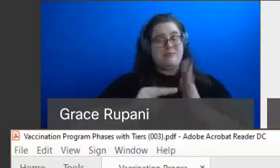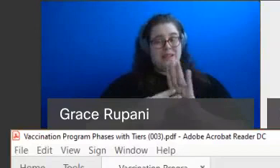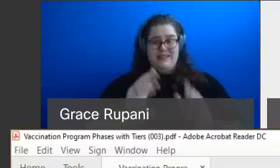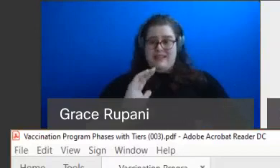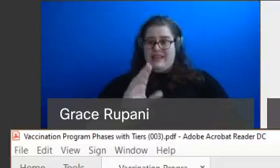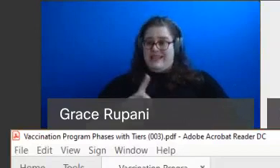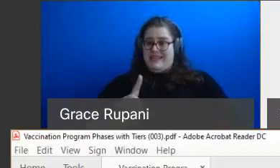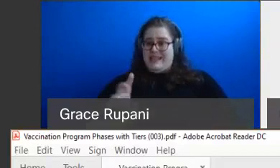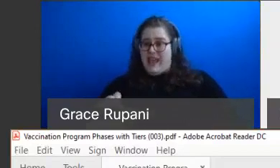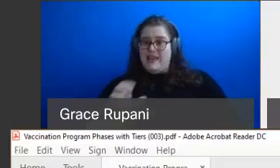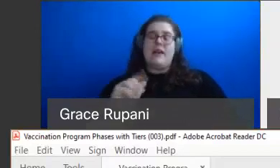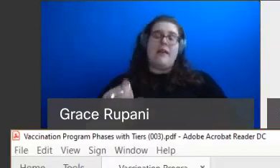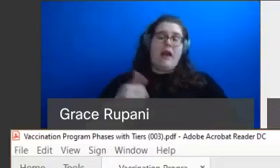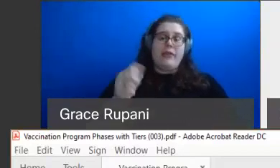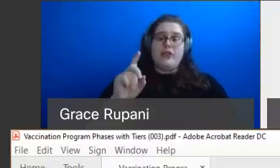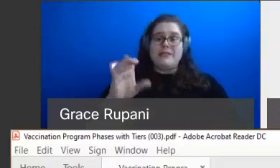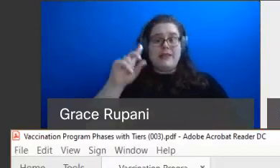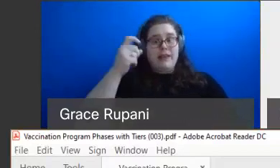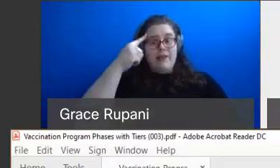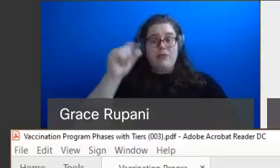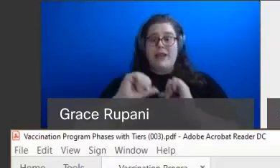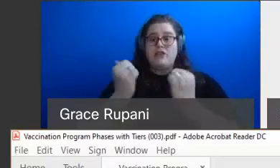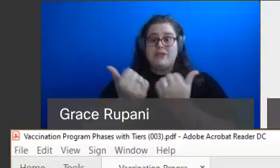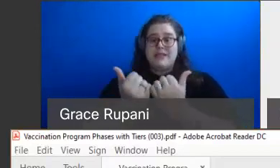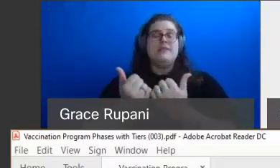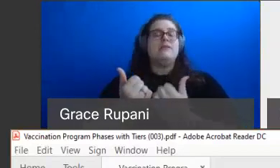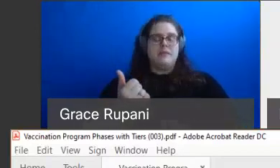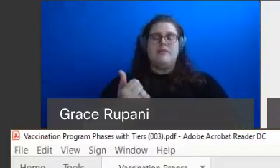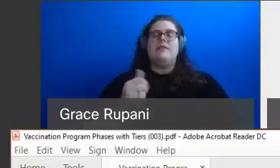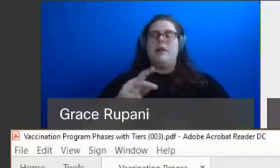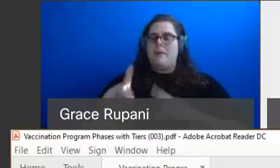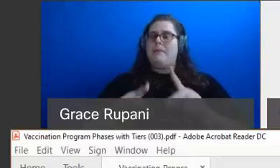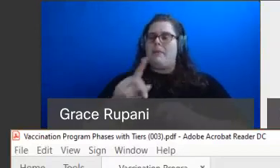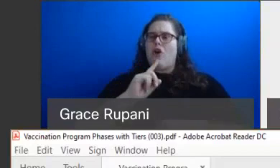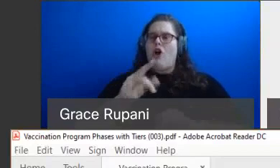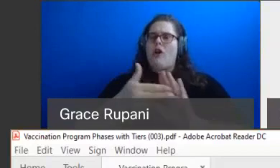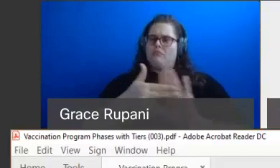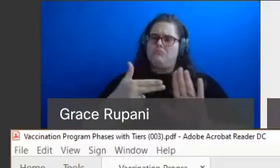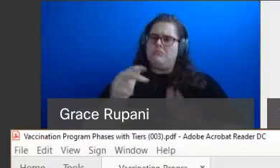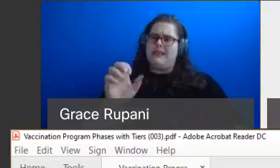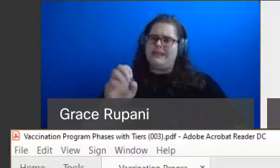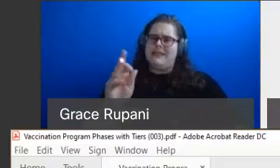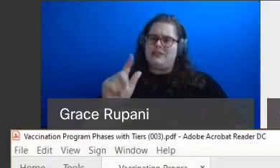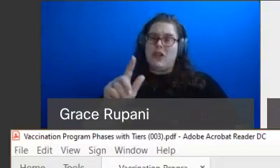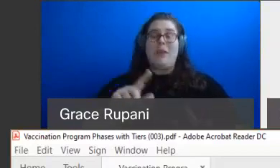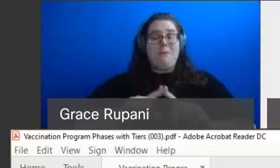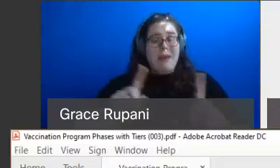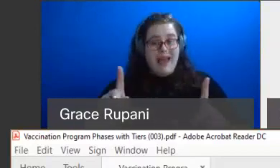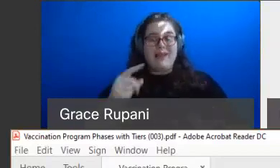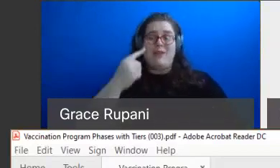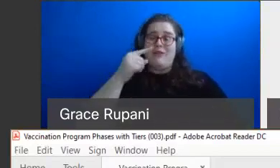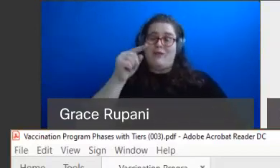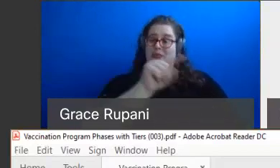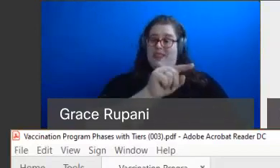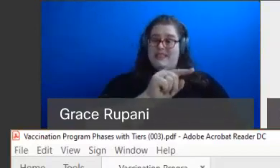district agencies, for example, people are identified as essential, but for this public health emergency, we identified staff who were